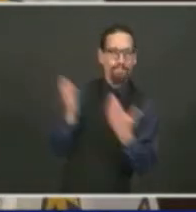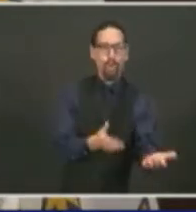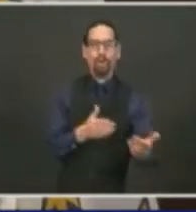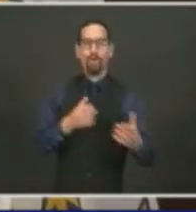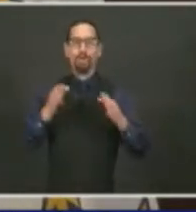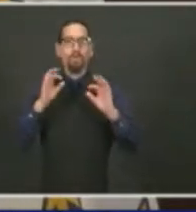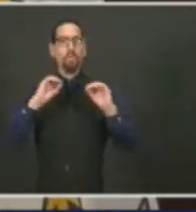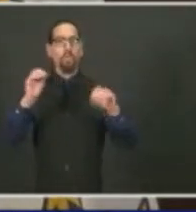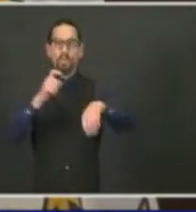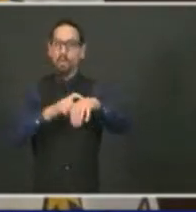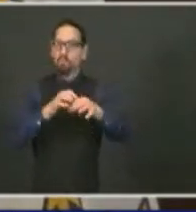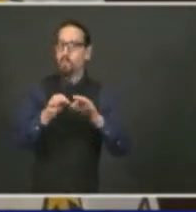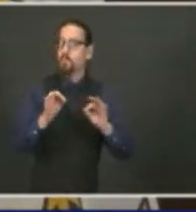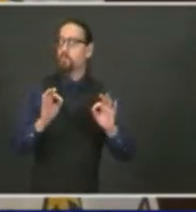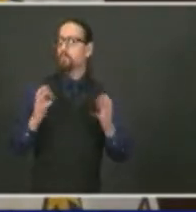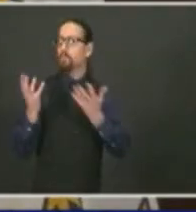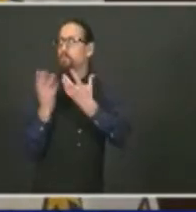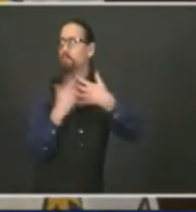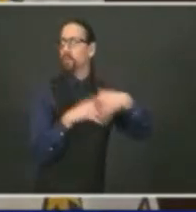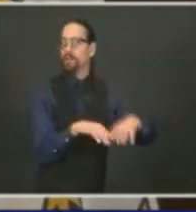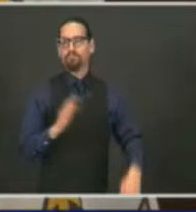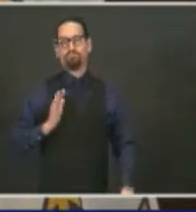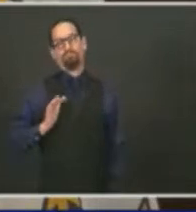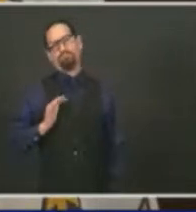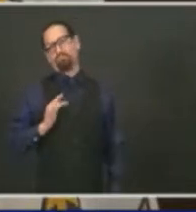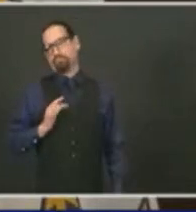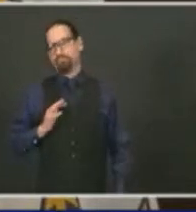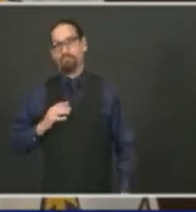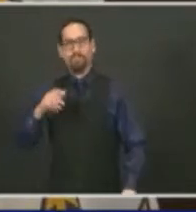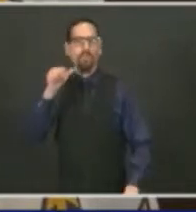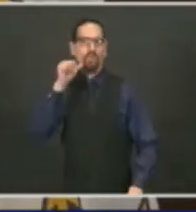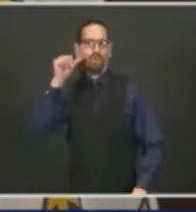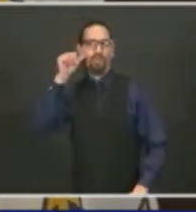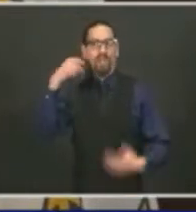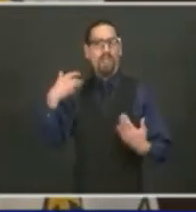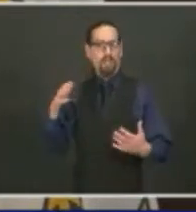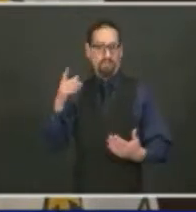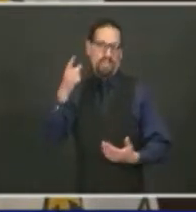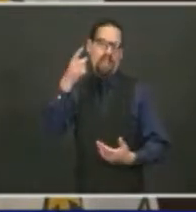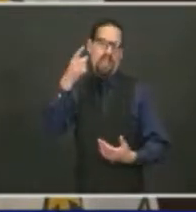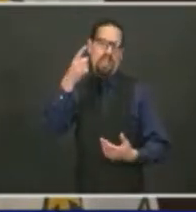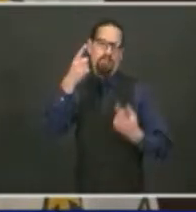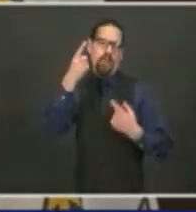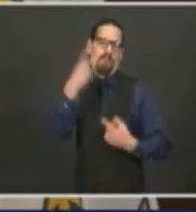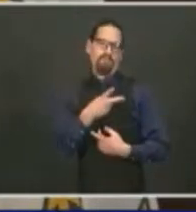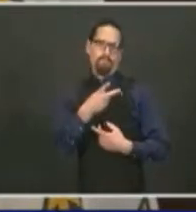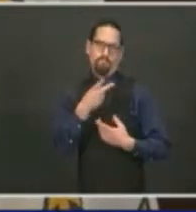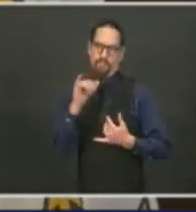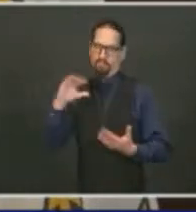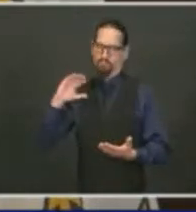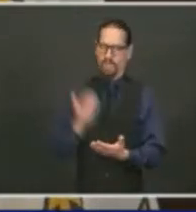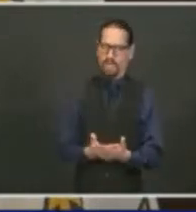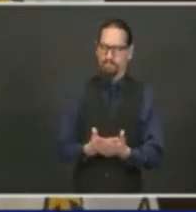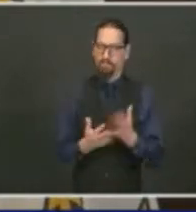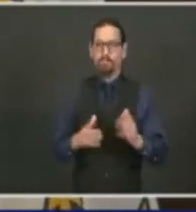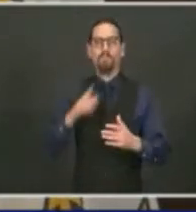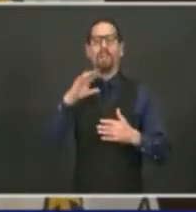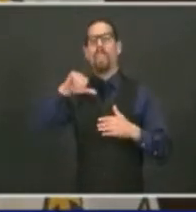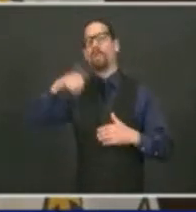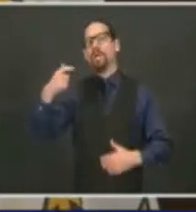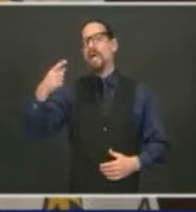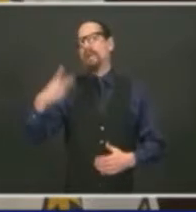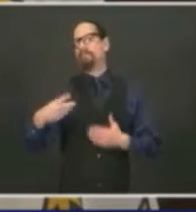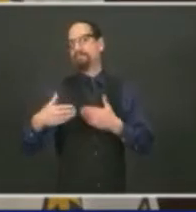doses just got into our state yesterday. So something to keep in mind as we work through the logistics here. For the week starting December 21st, we expect to receive